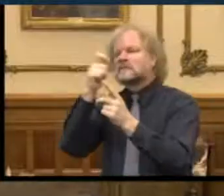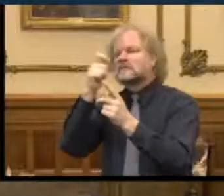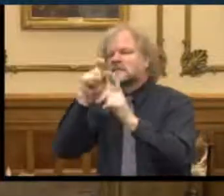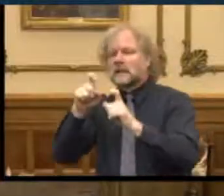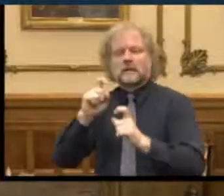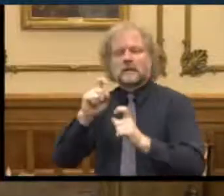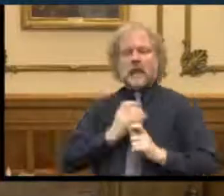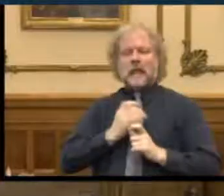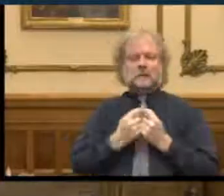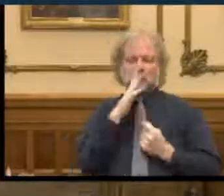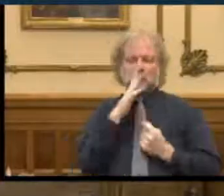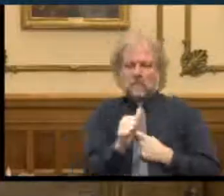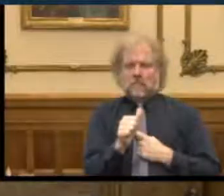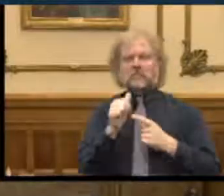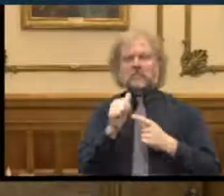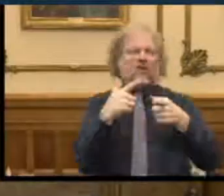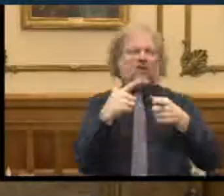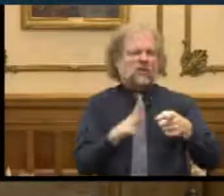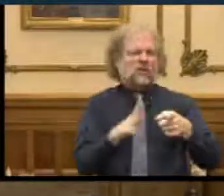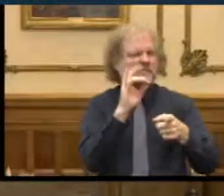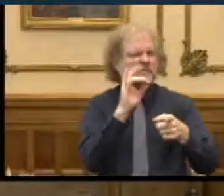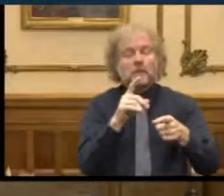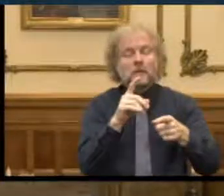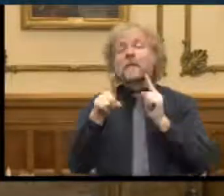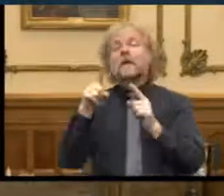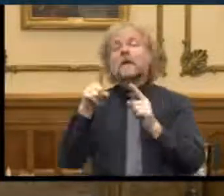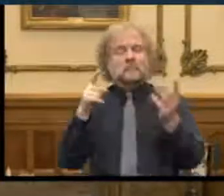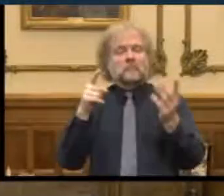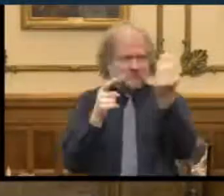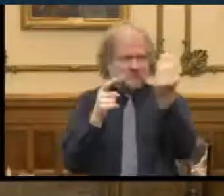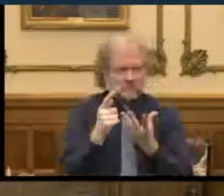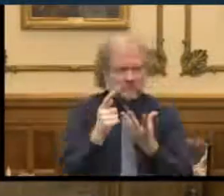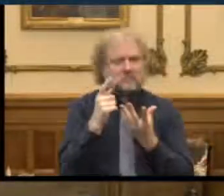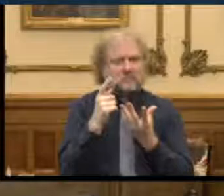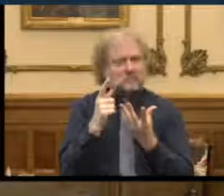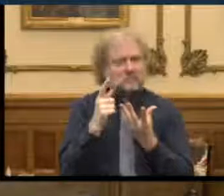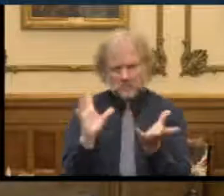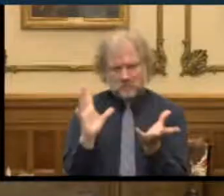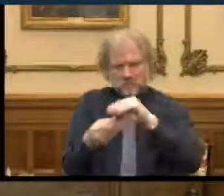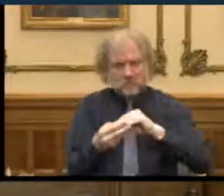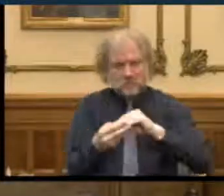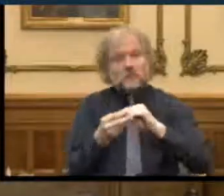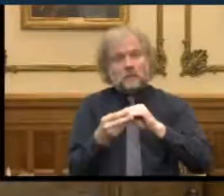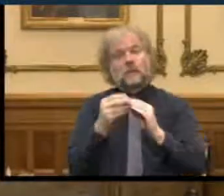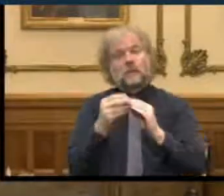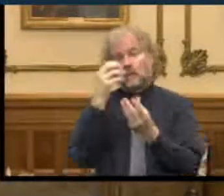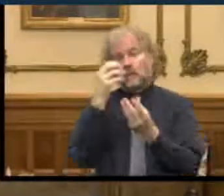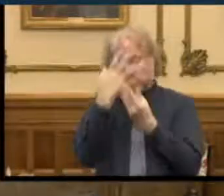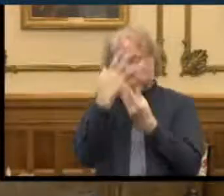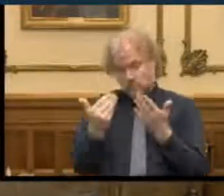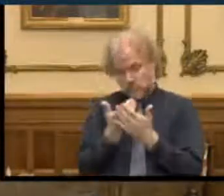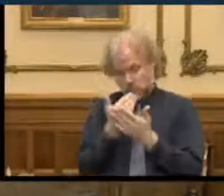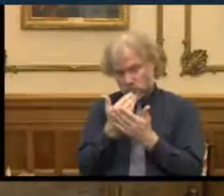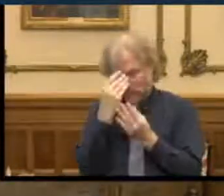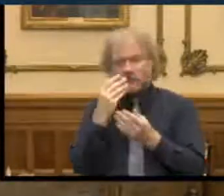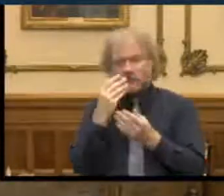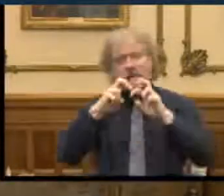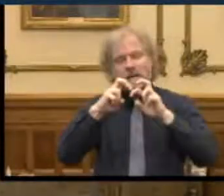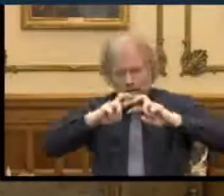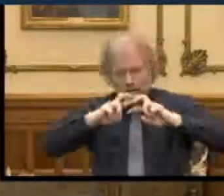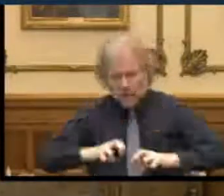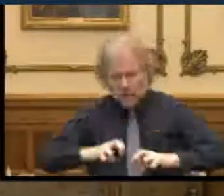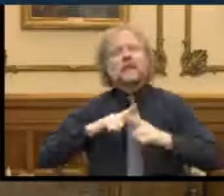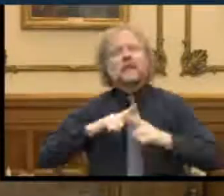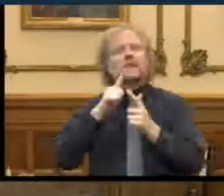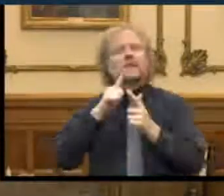by our team this round, but those test results will still be reported to us. Once we have the updated numbers and analysis, we'll be able to update